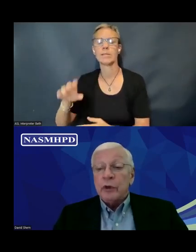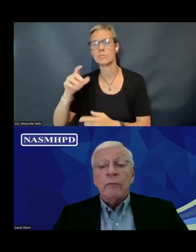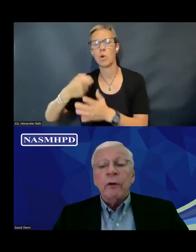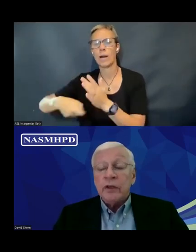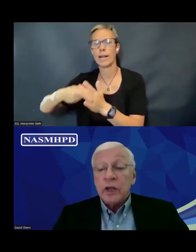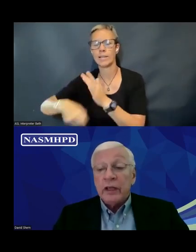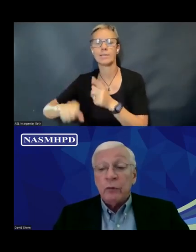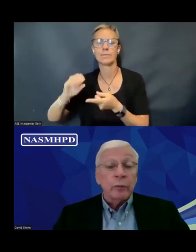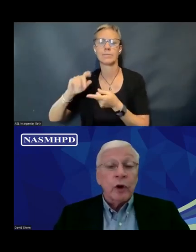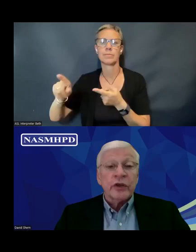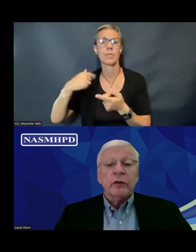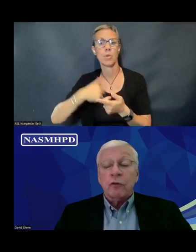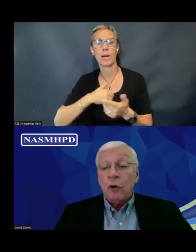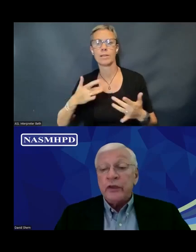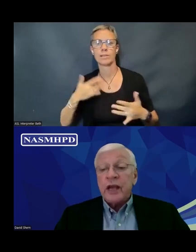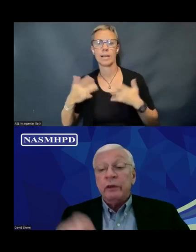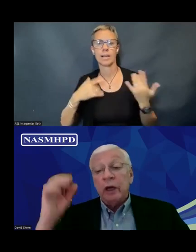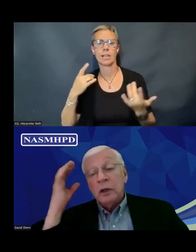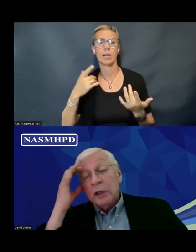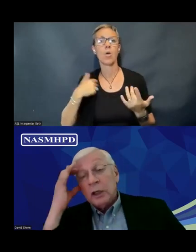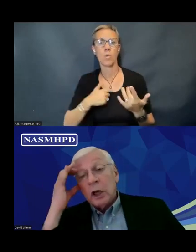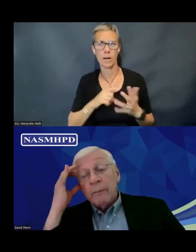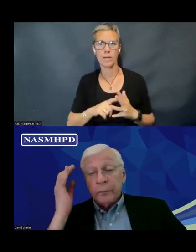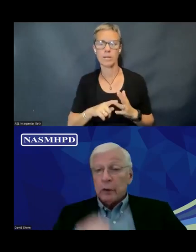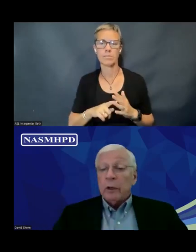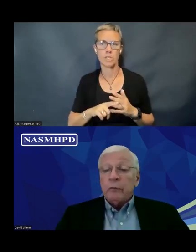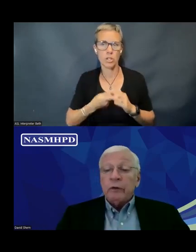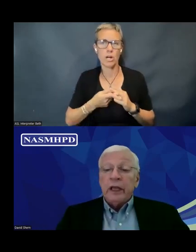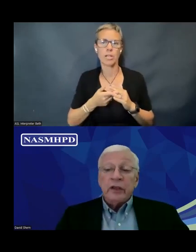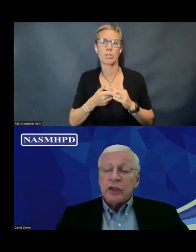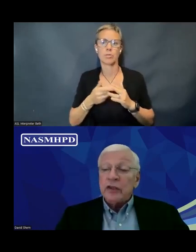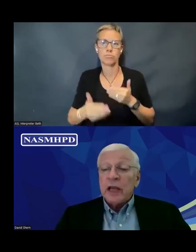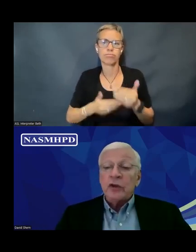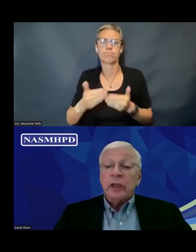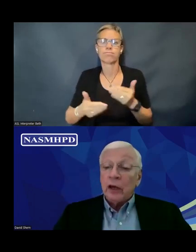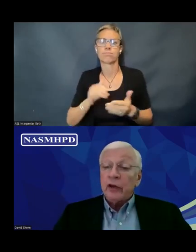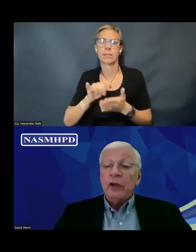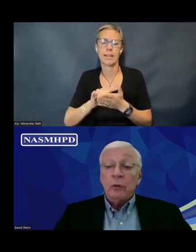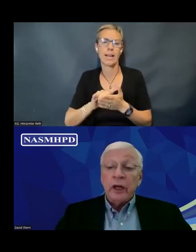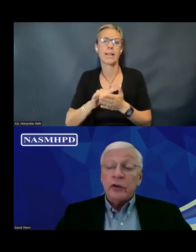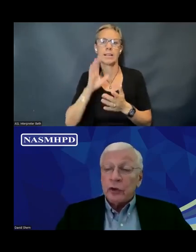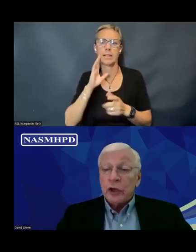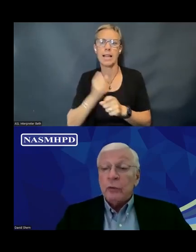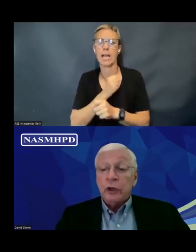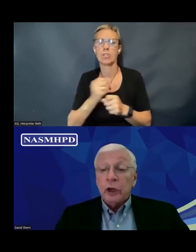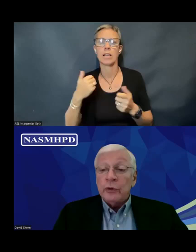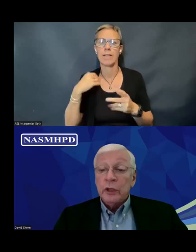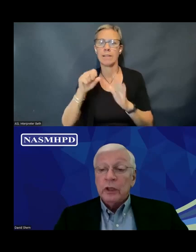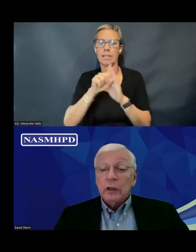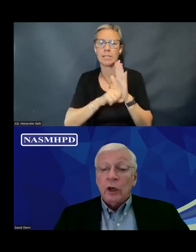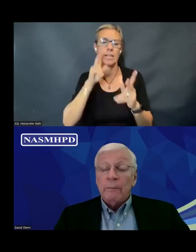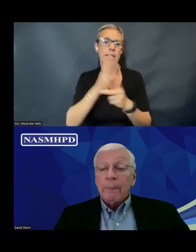cost of the program. So we're very excited. We're in the process of rolling this out now, getting states to actually calculate the rate associated